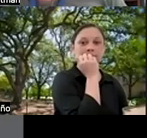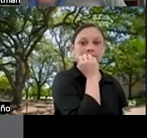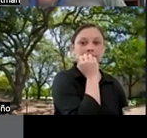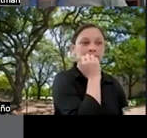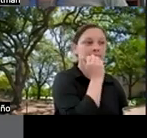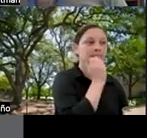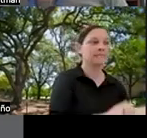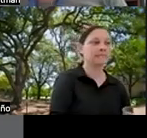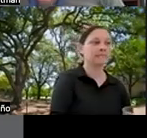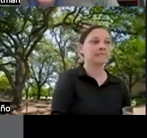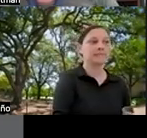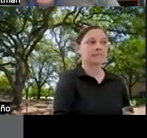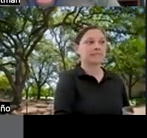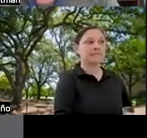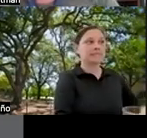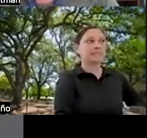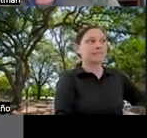well?